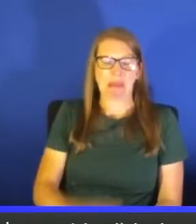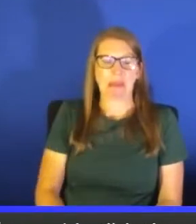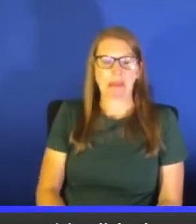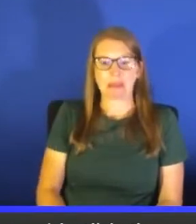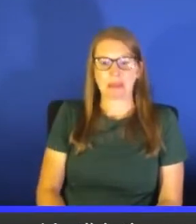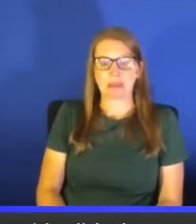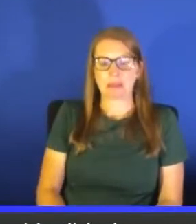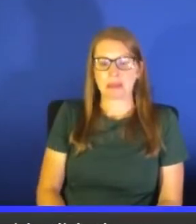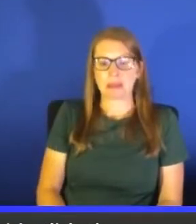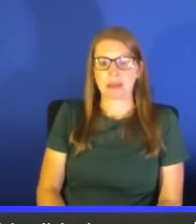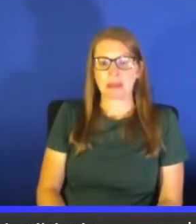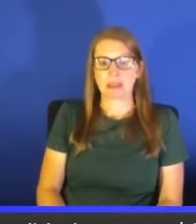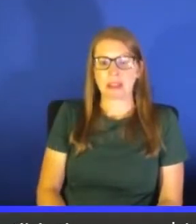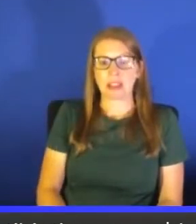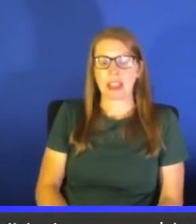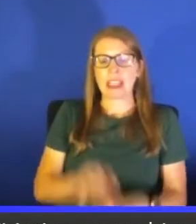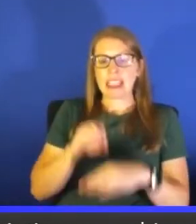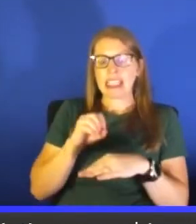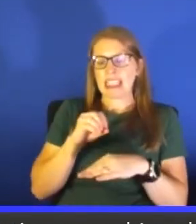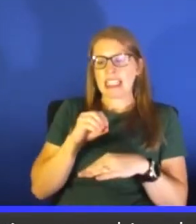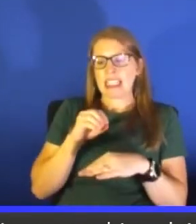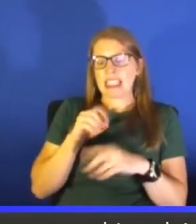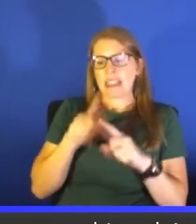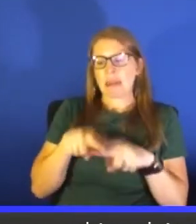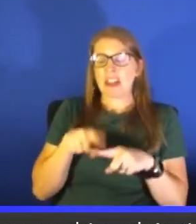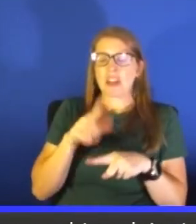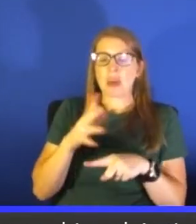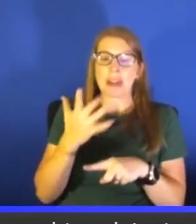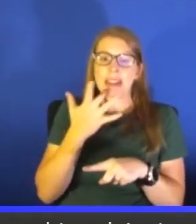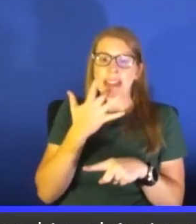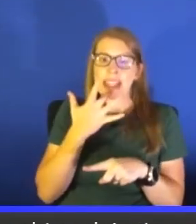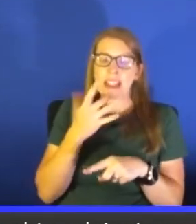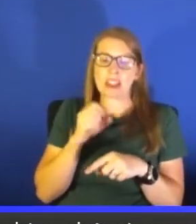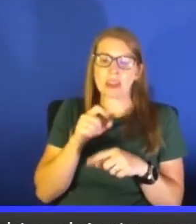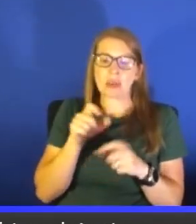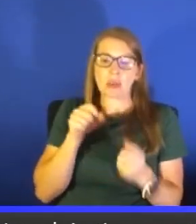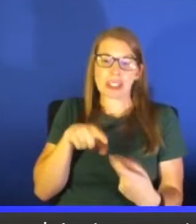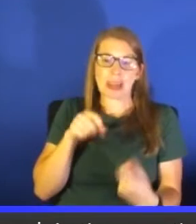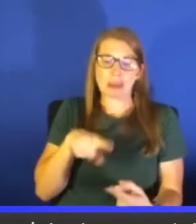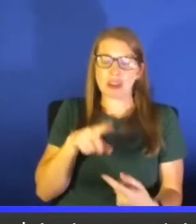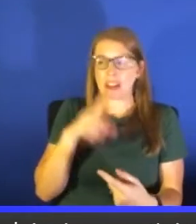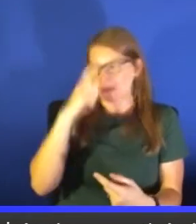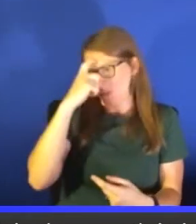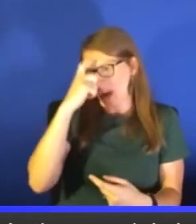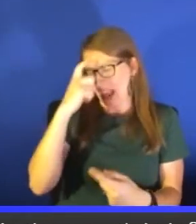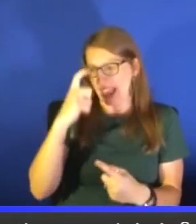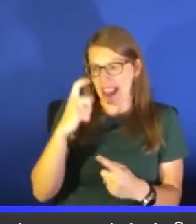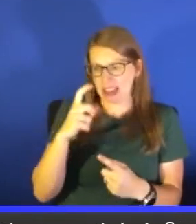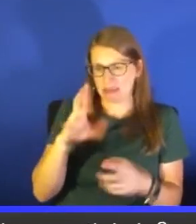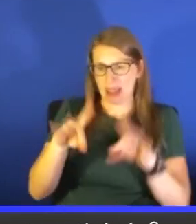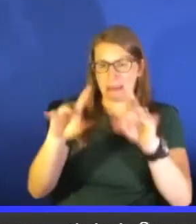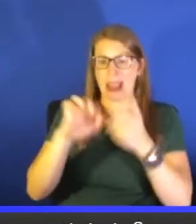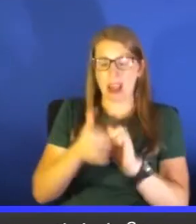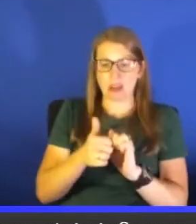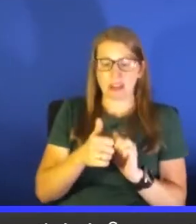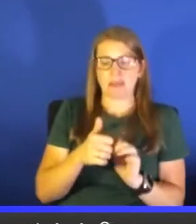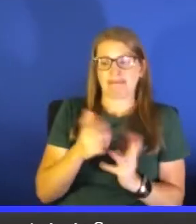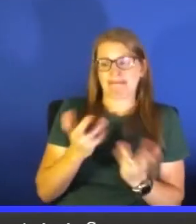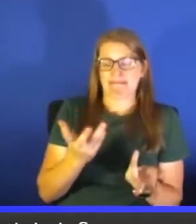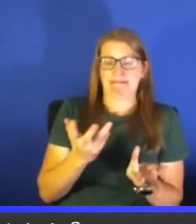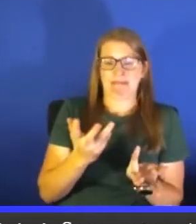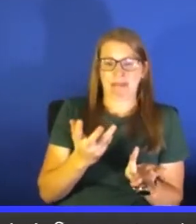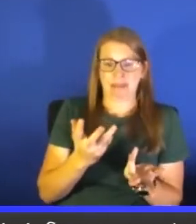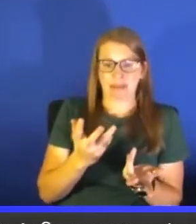affect on how your taste receptors, on how these things are perceived by your brain. And so, some things just don't quite perceive as well as the good